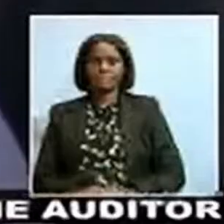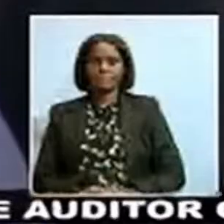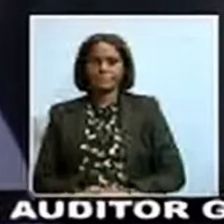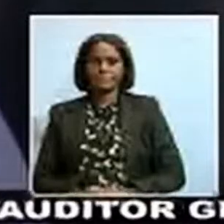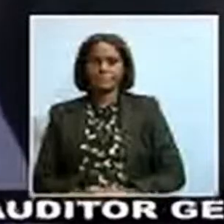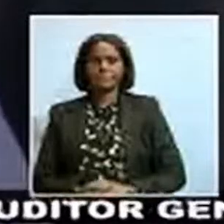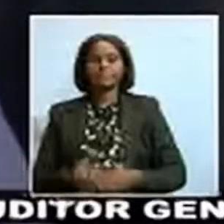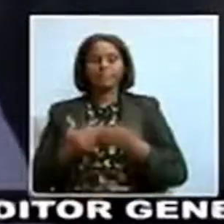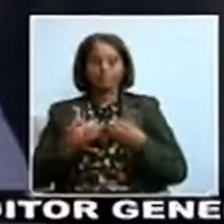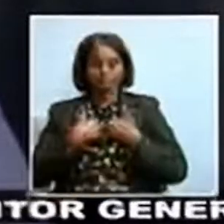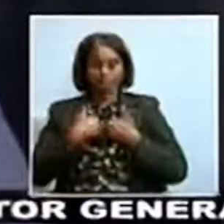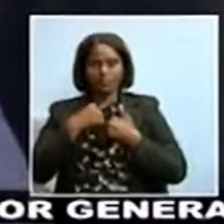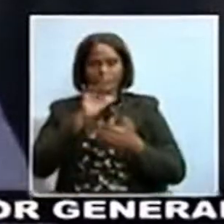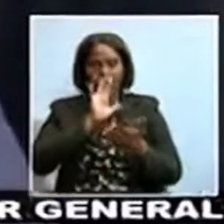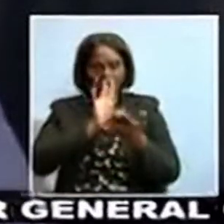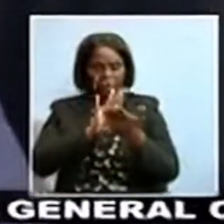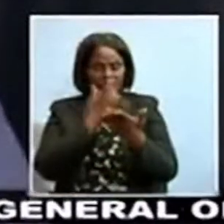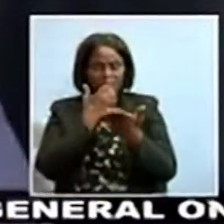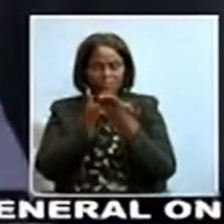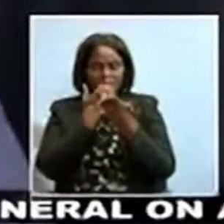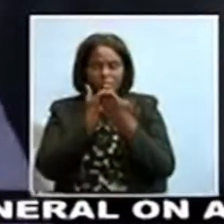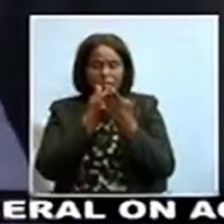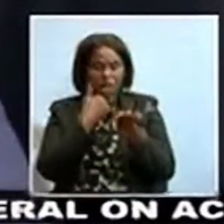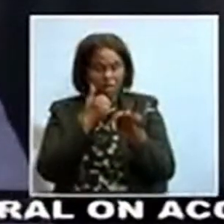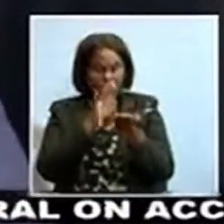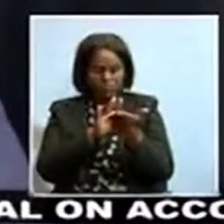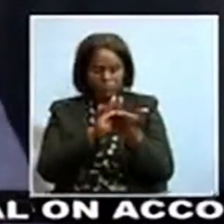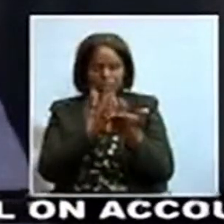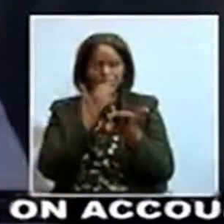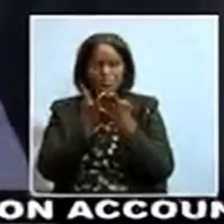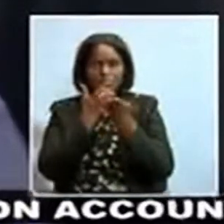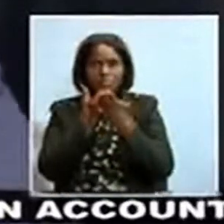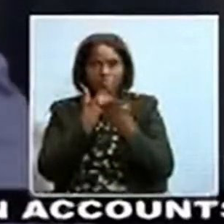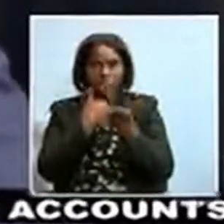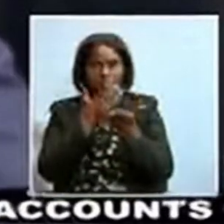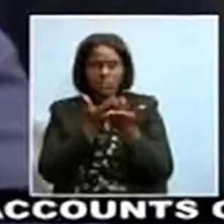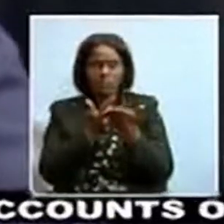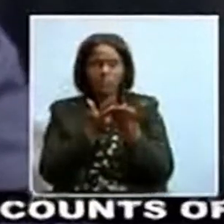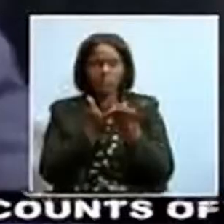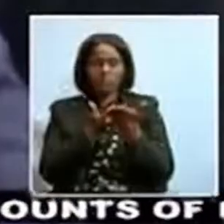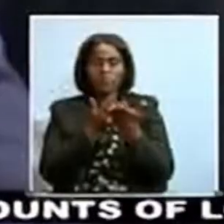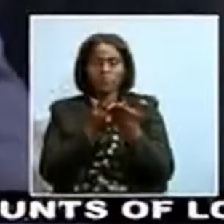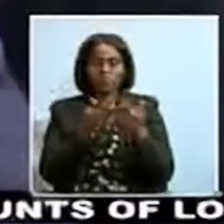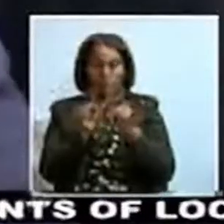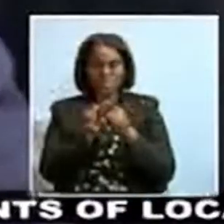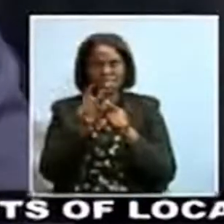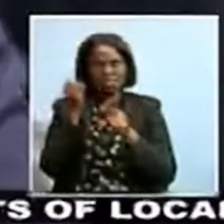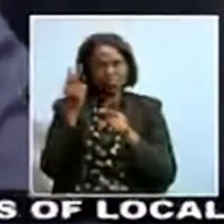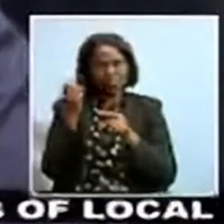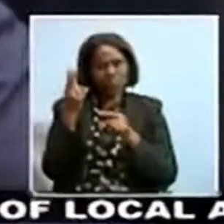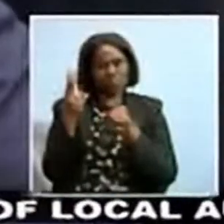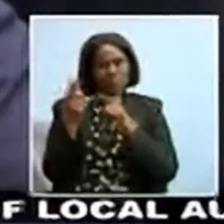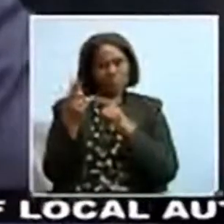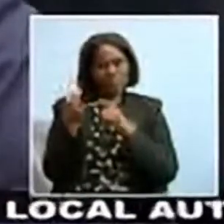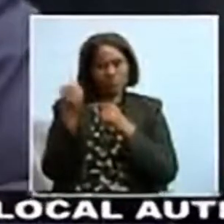We have the evidence on appendix is it 12?